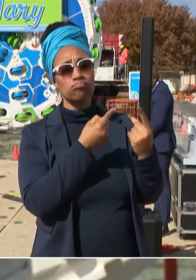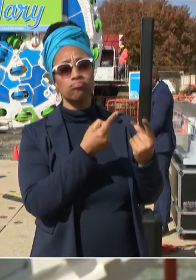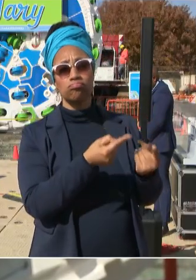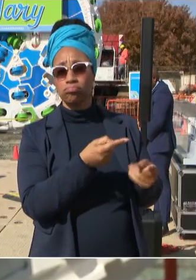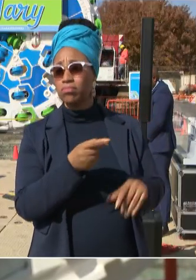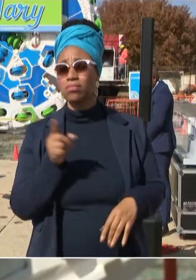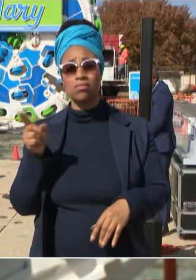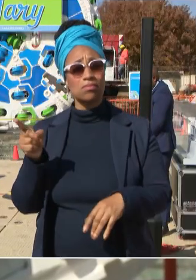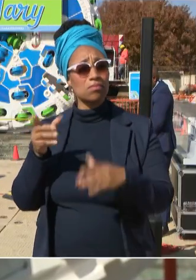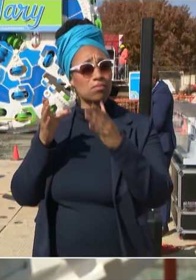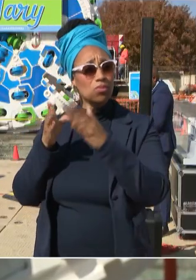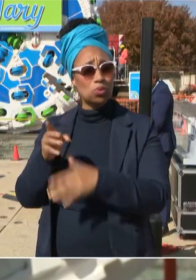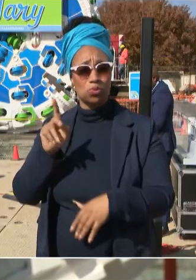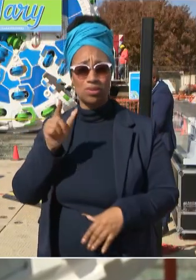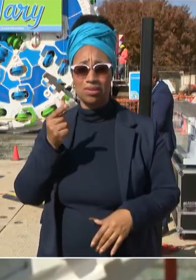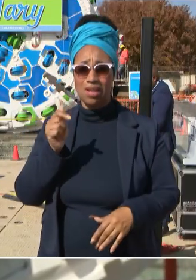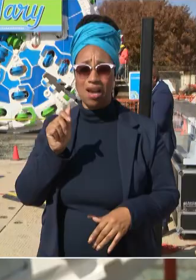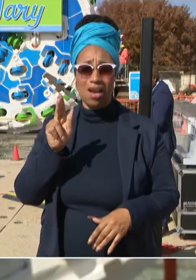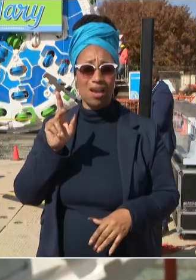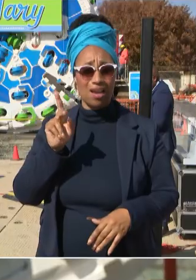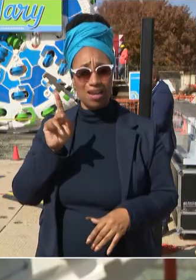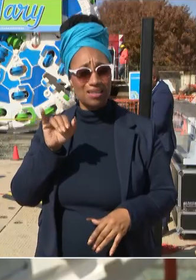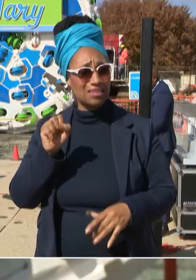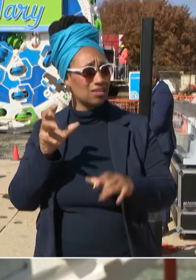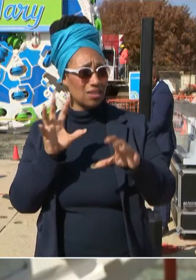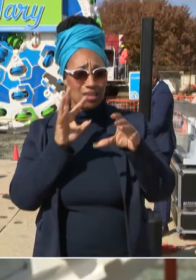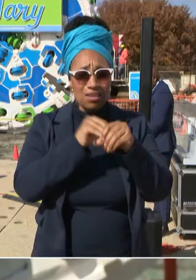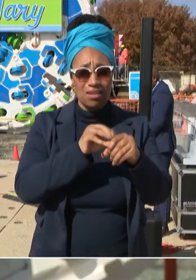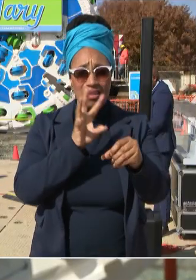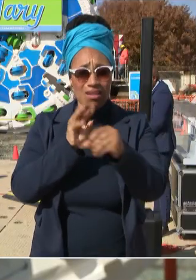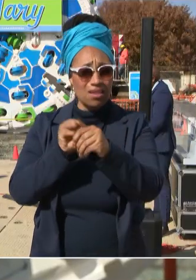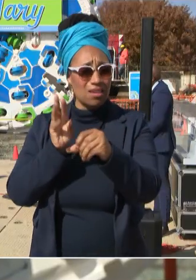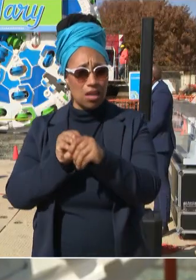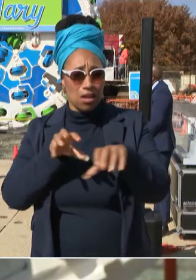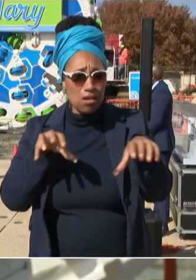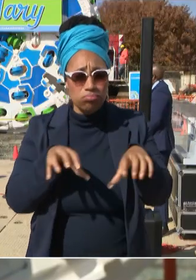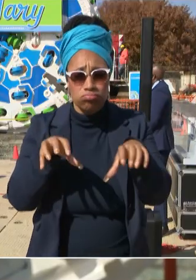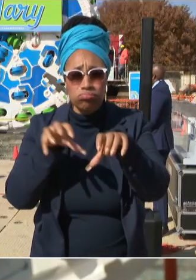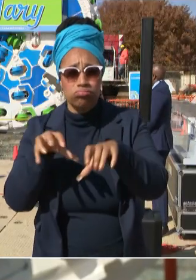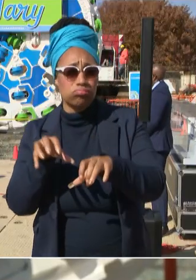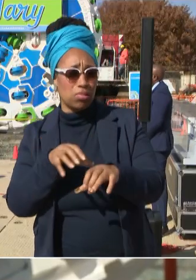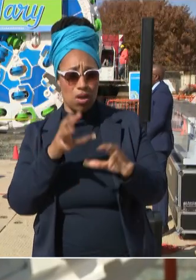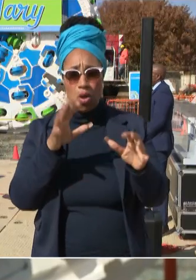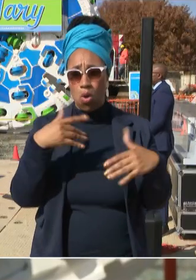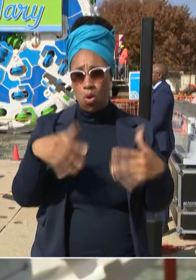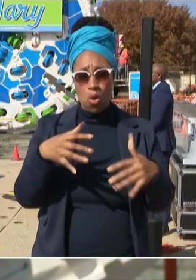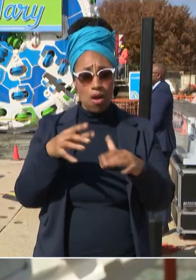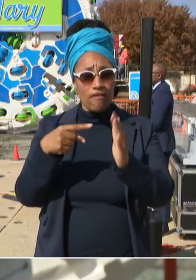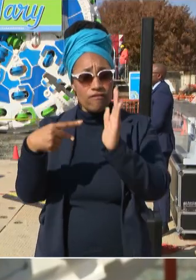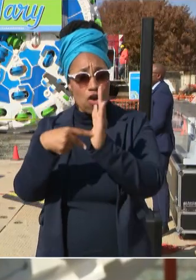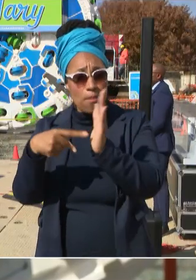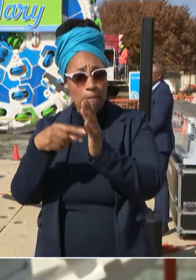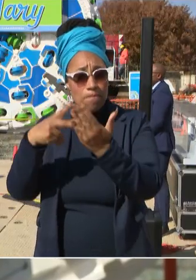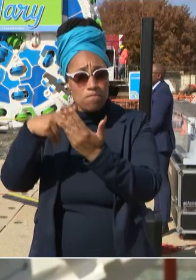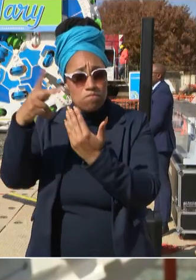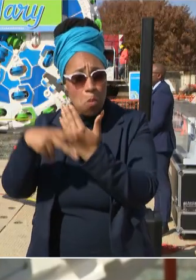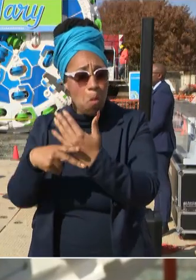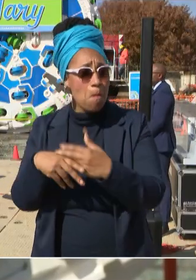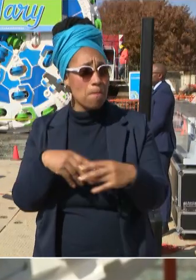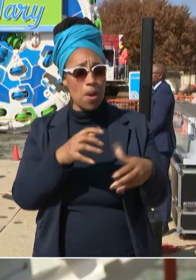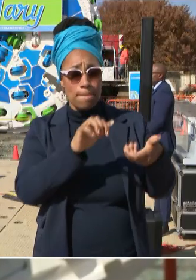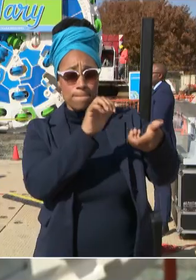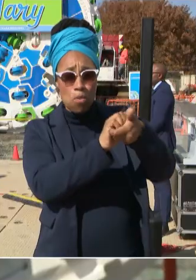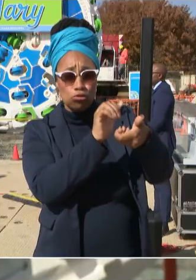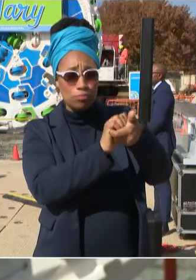stability, advance customer affordability programs, expand community partnerships, and accelerate work on some